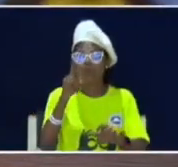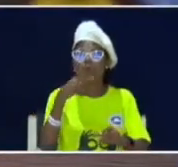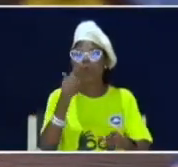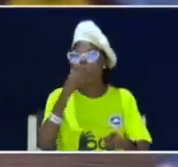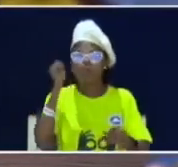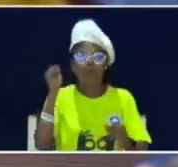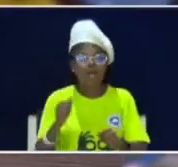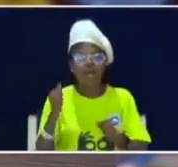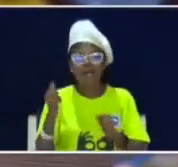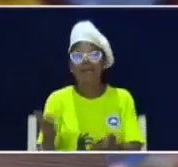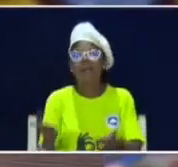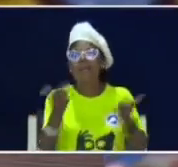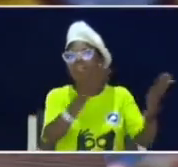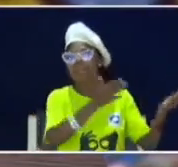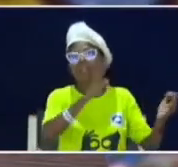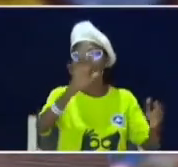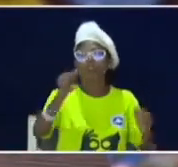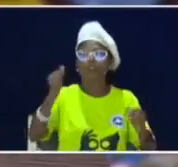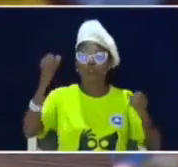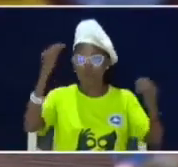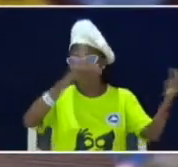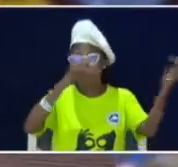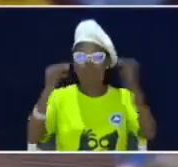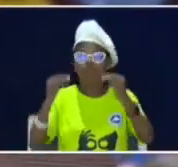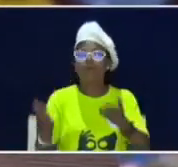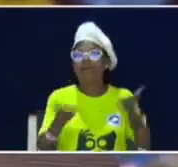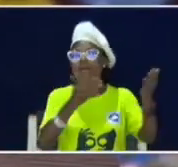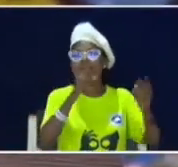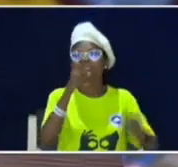Be carried on the eagle's wings.